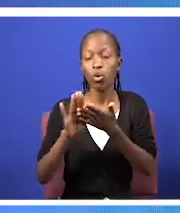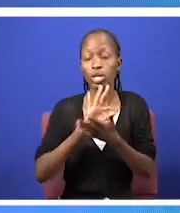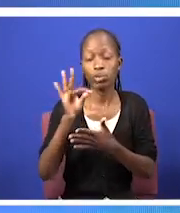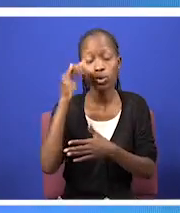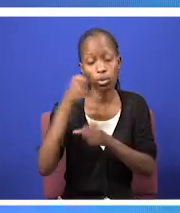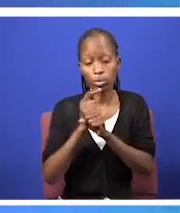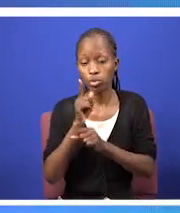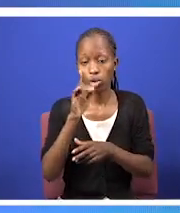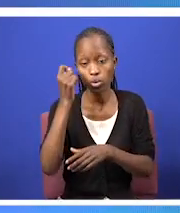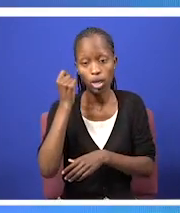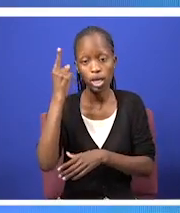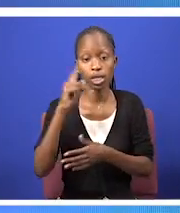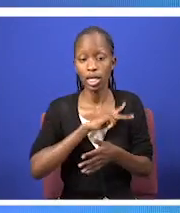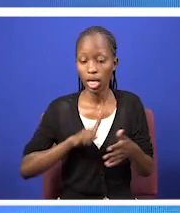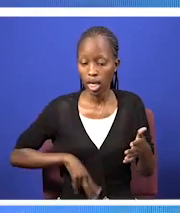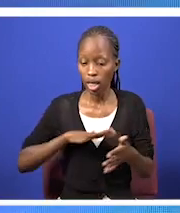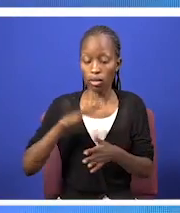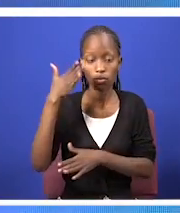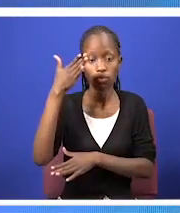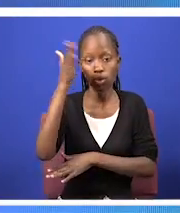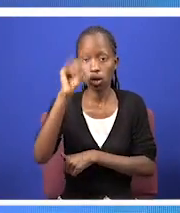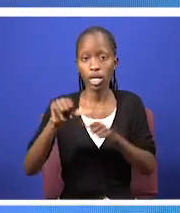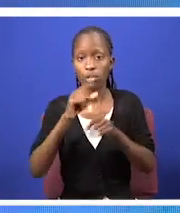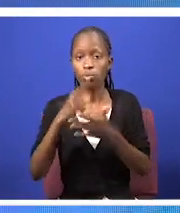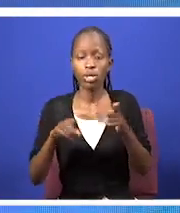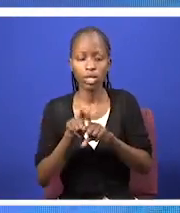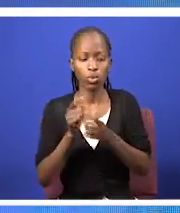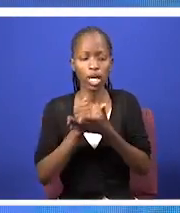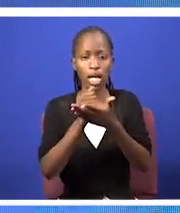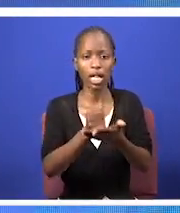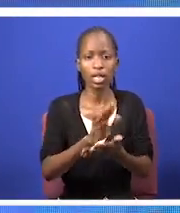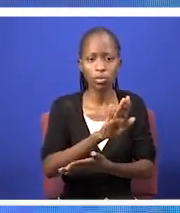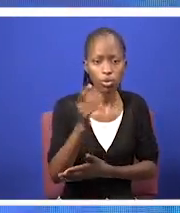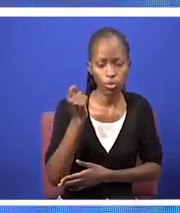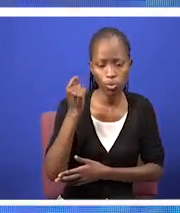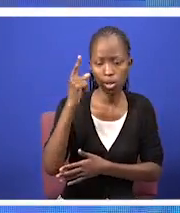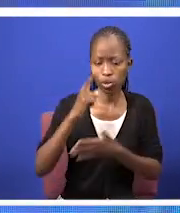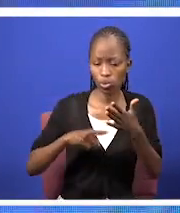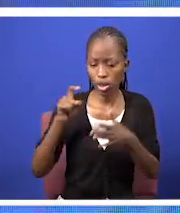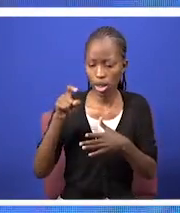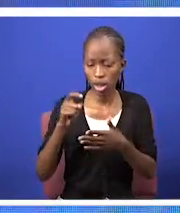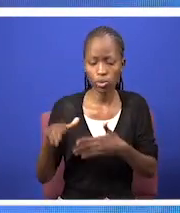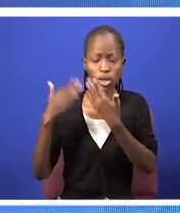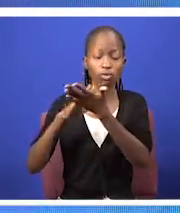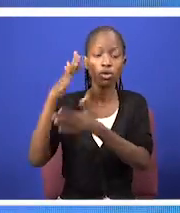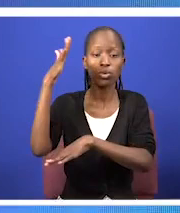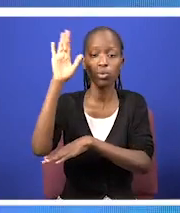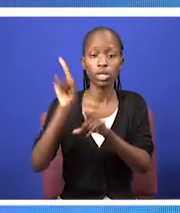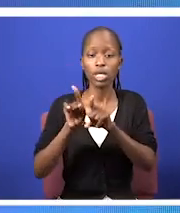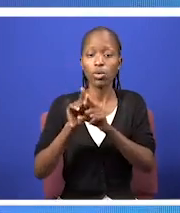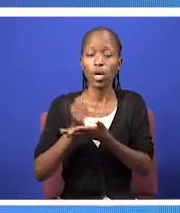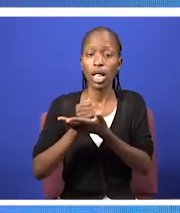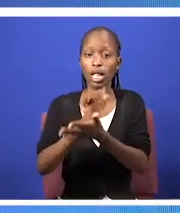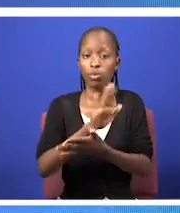you understand what the kingdom of God is all about. He will help you understand what it takes to glorify God and to radiate his glory. He'll help